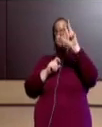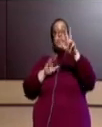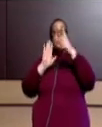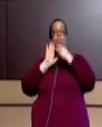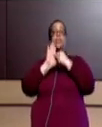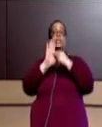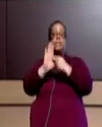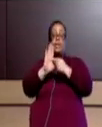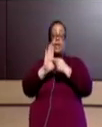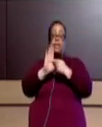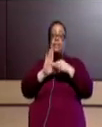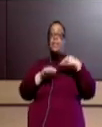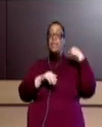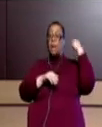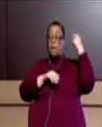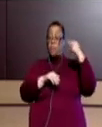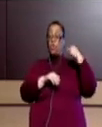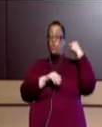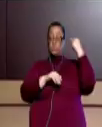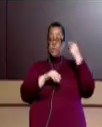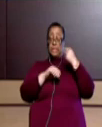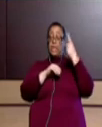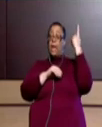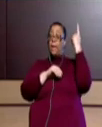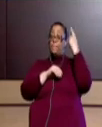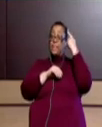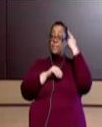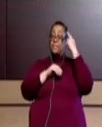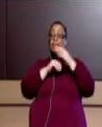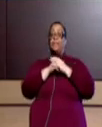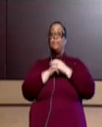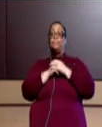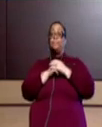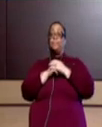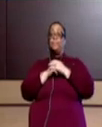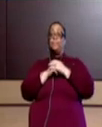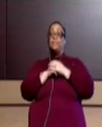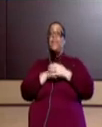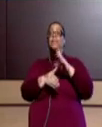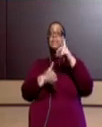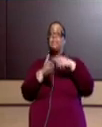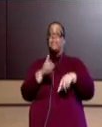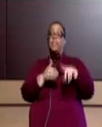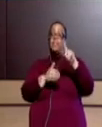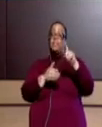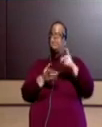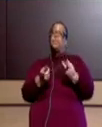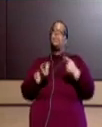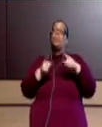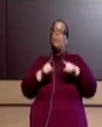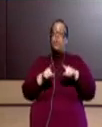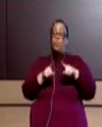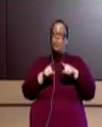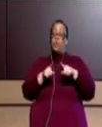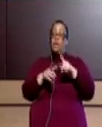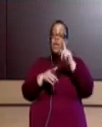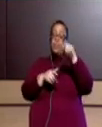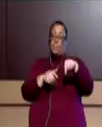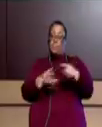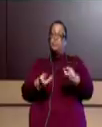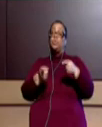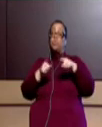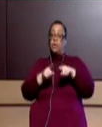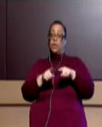that I'm losing it mentally. Like, I need to be able to say, this is what's going on. This is what's going on. Give me